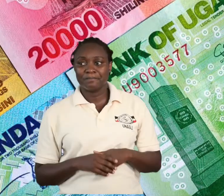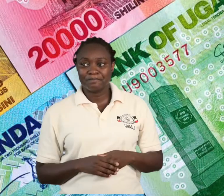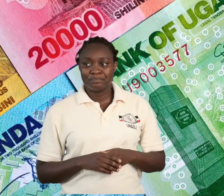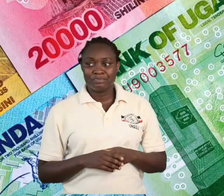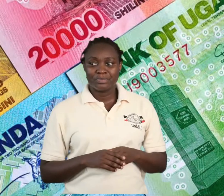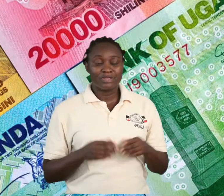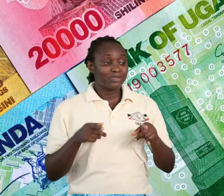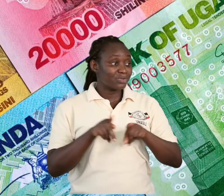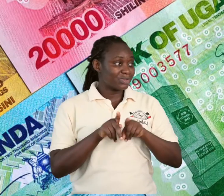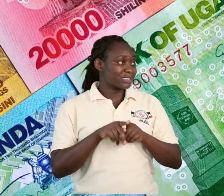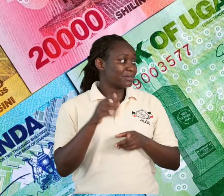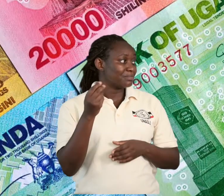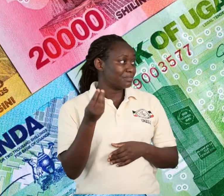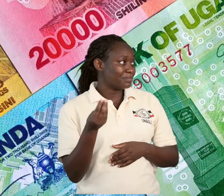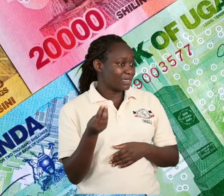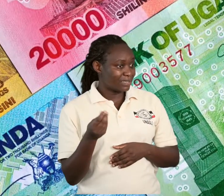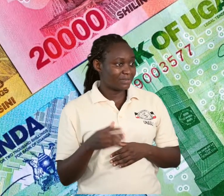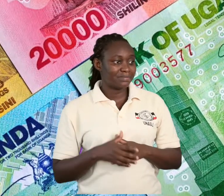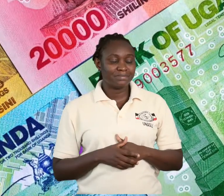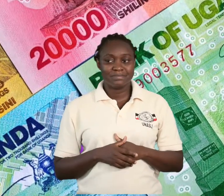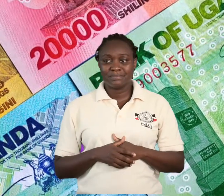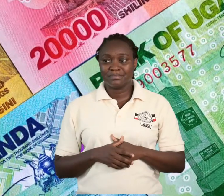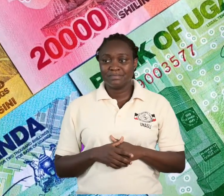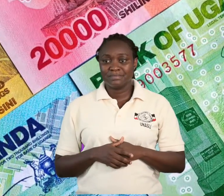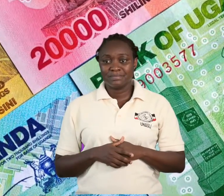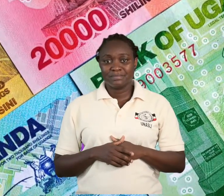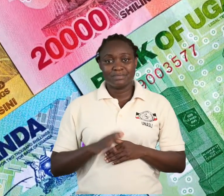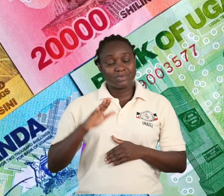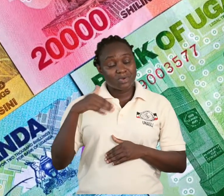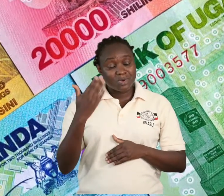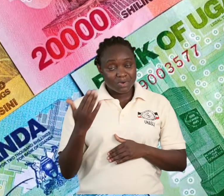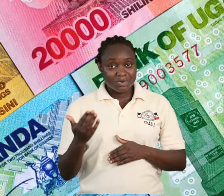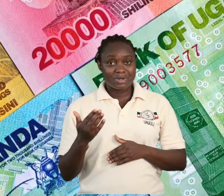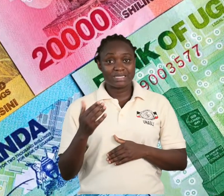even with money, Roman numerals are used.